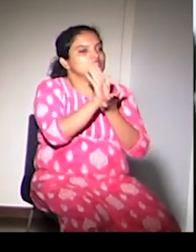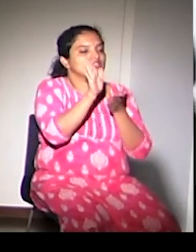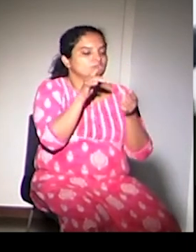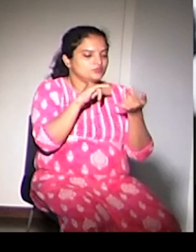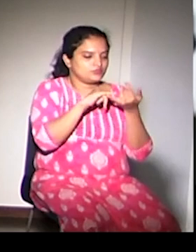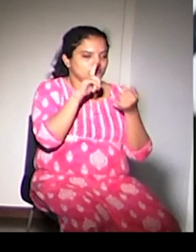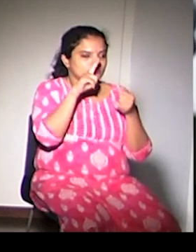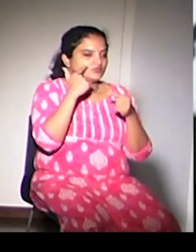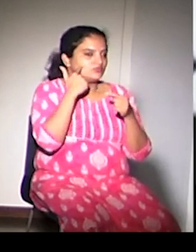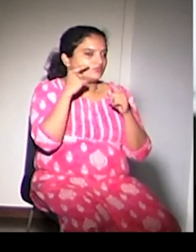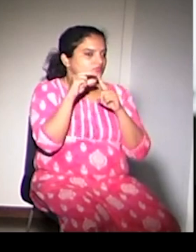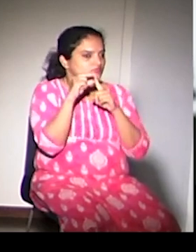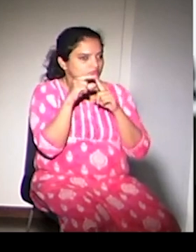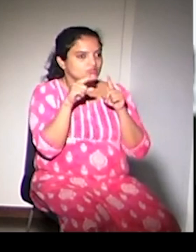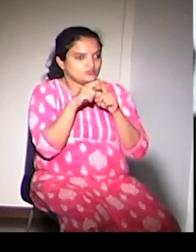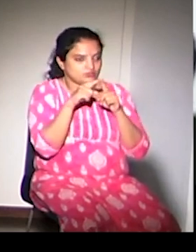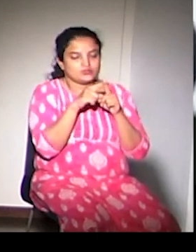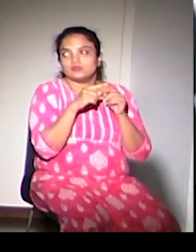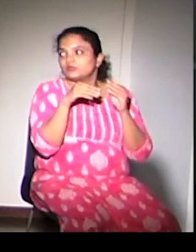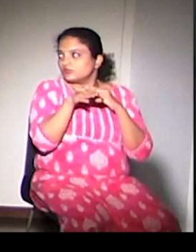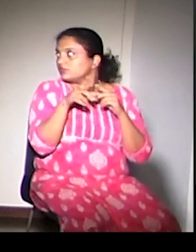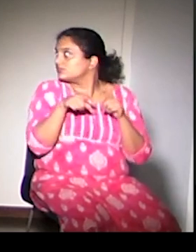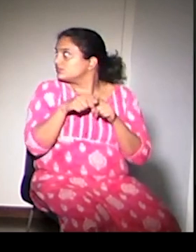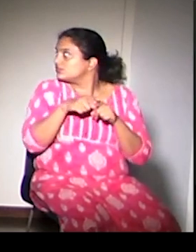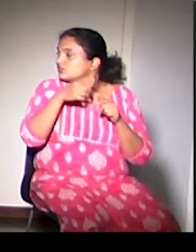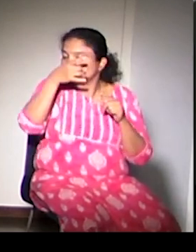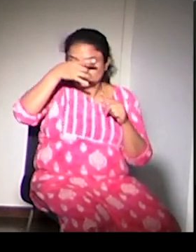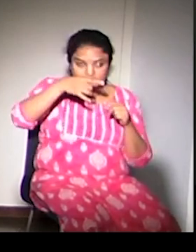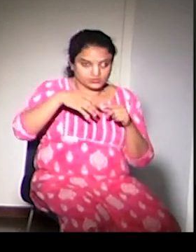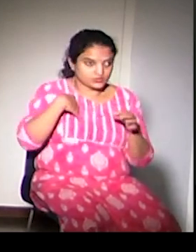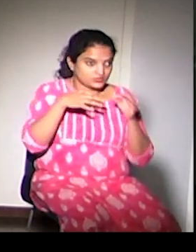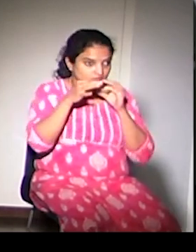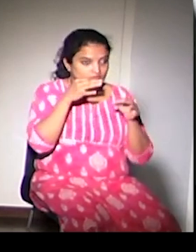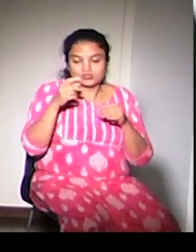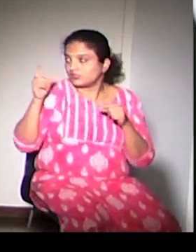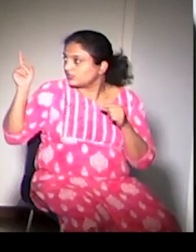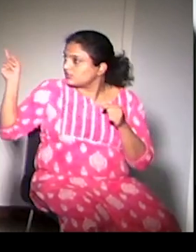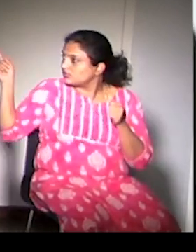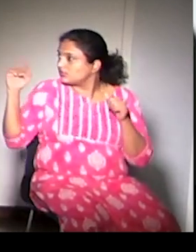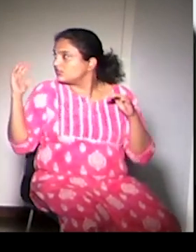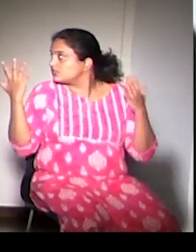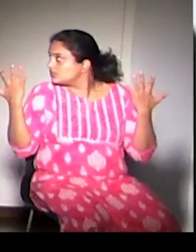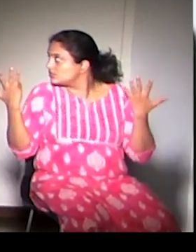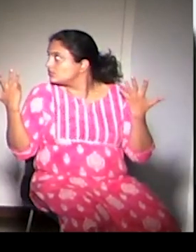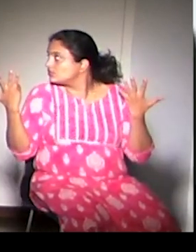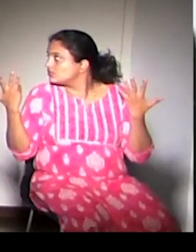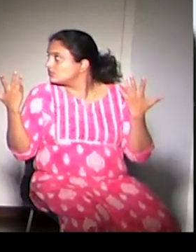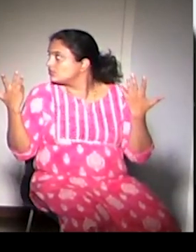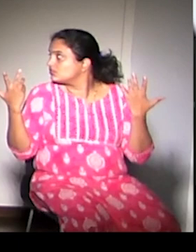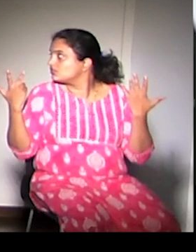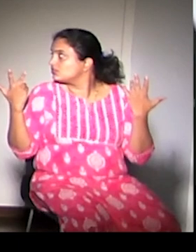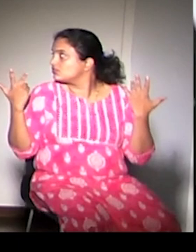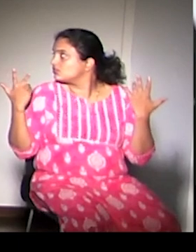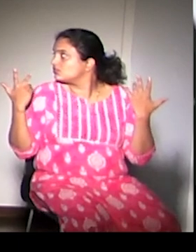So I want to talk a little bit more specifically now about painted tiles, which of course is the